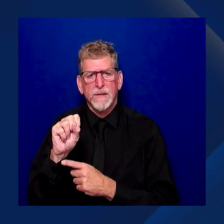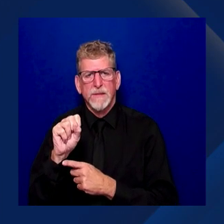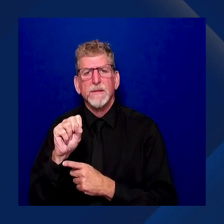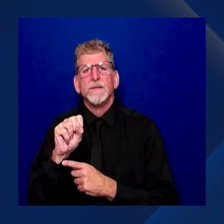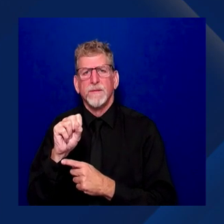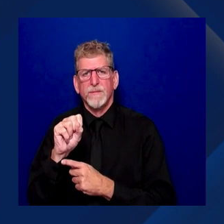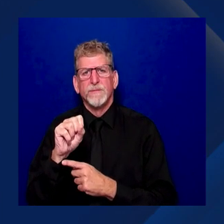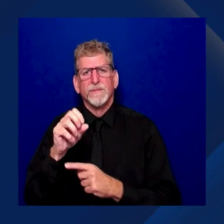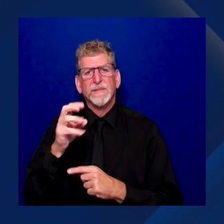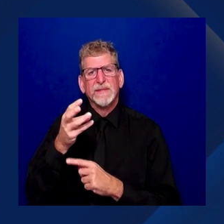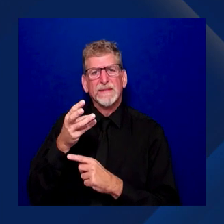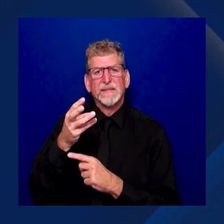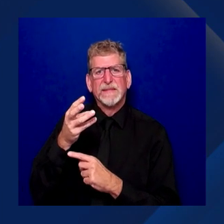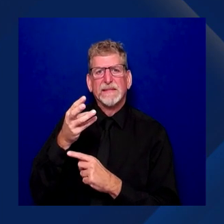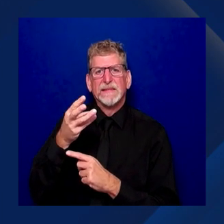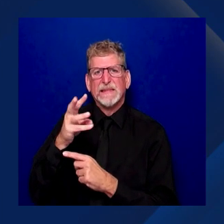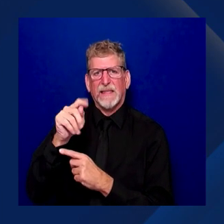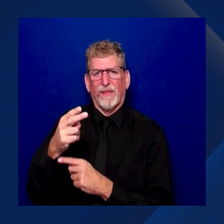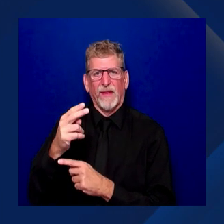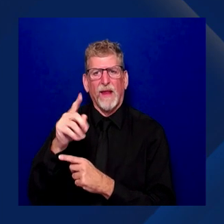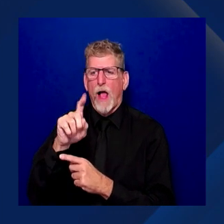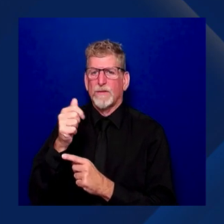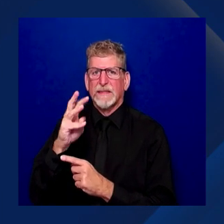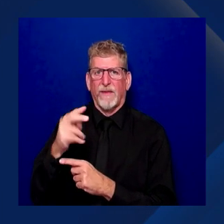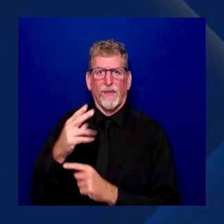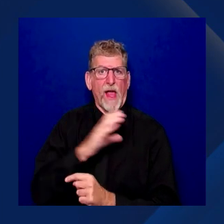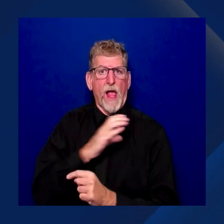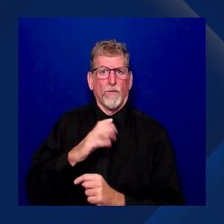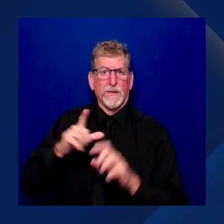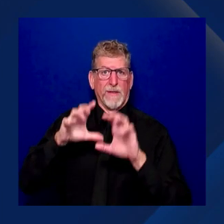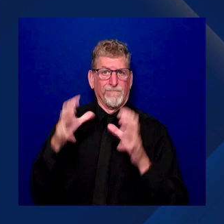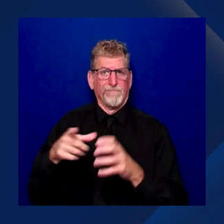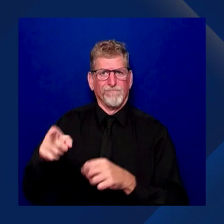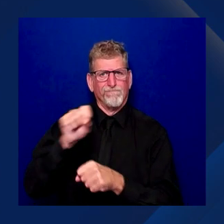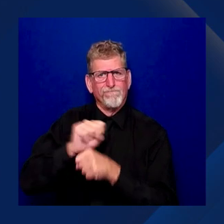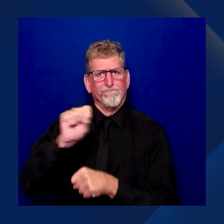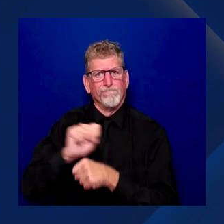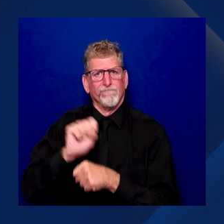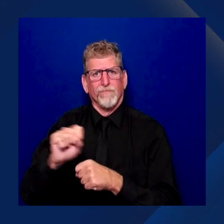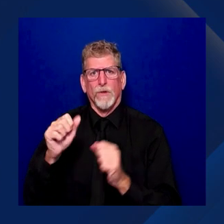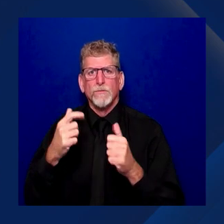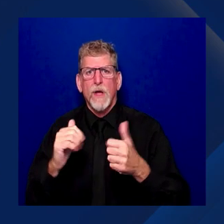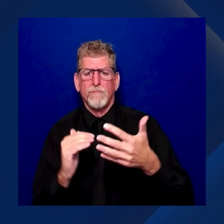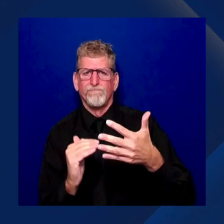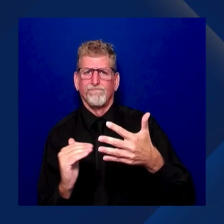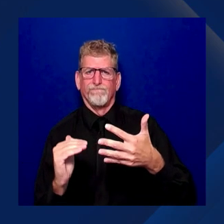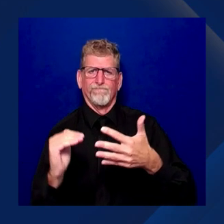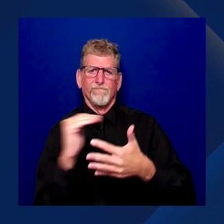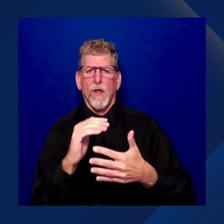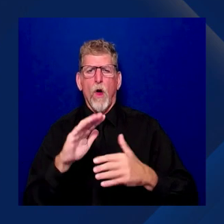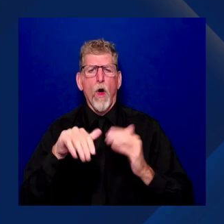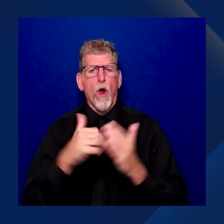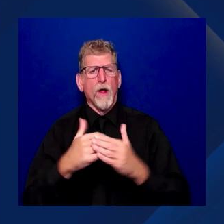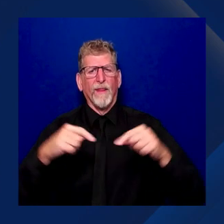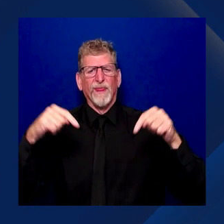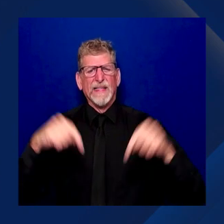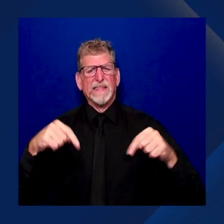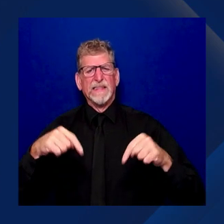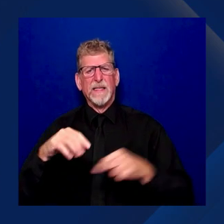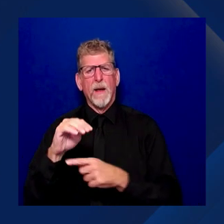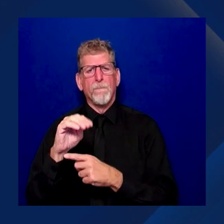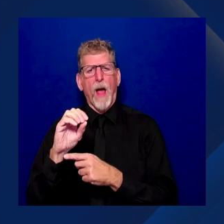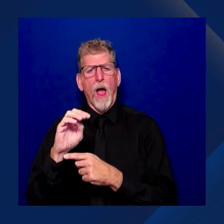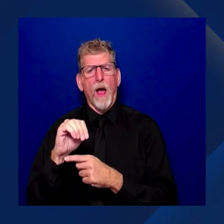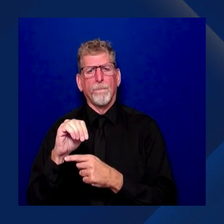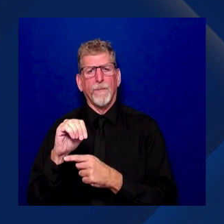to advance every eligible provision of the Mommybus in the Build Back Better Act. And to Senator Murray,